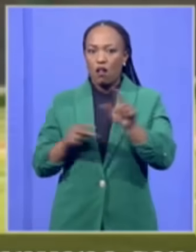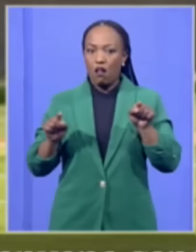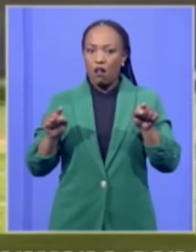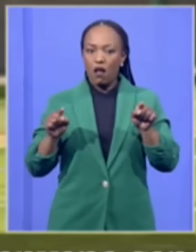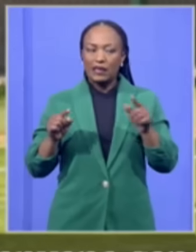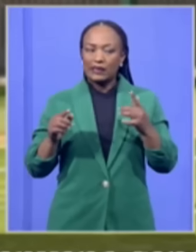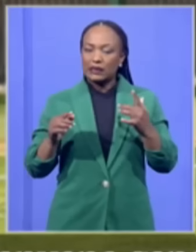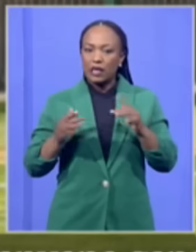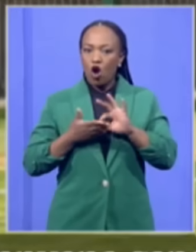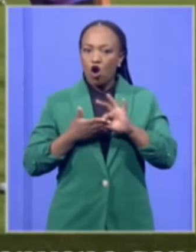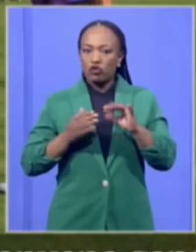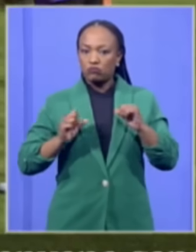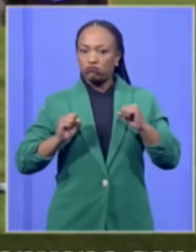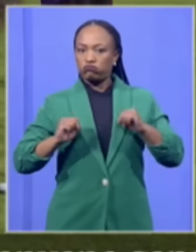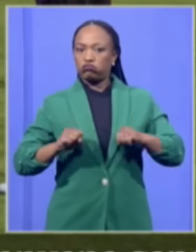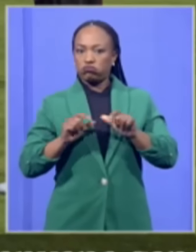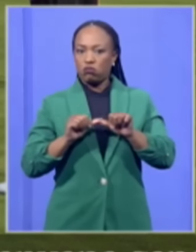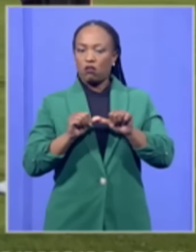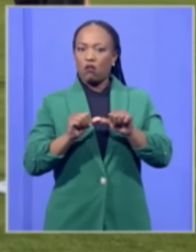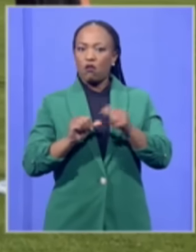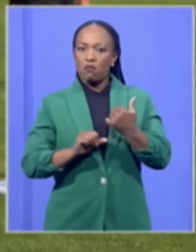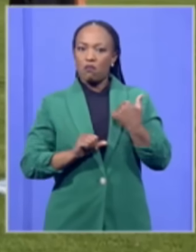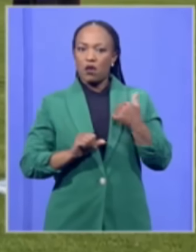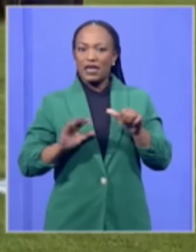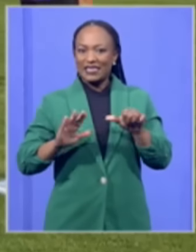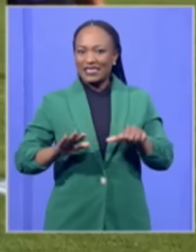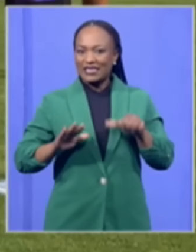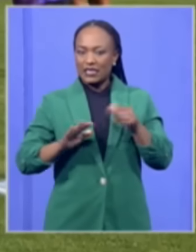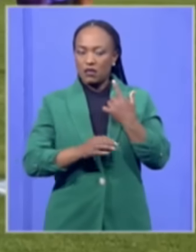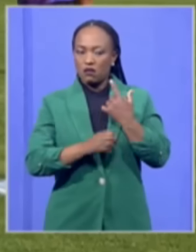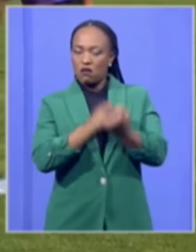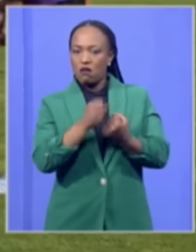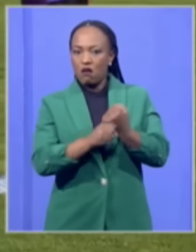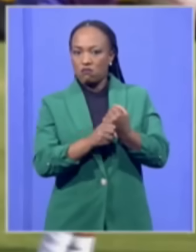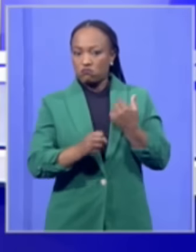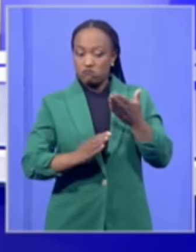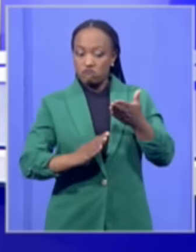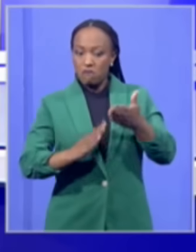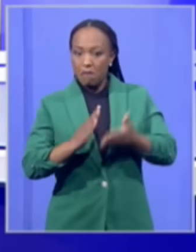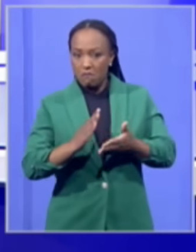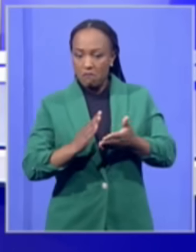ya tirišano ya bona ya mengwaga e lesometshela yeo e fitlhago mafelelong.